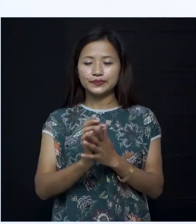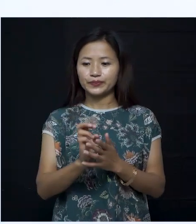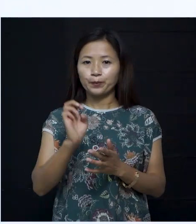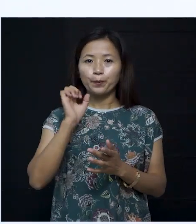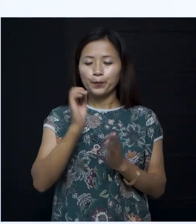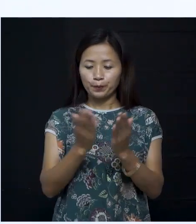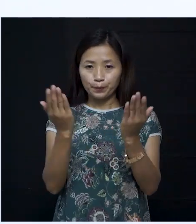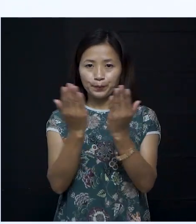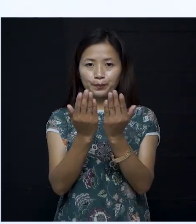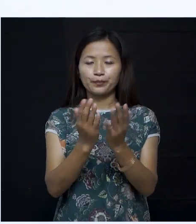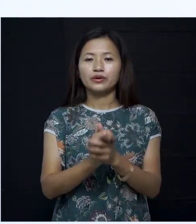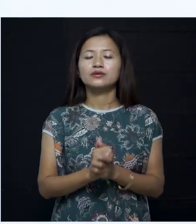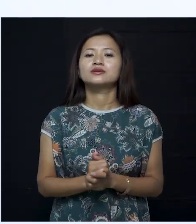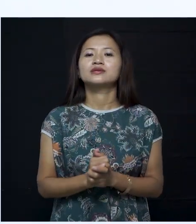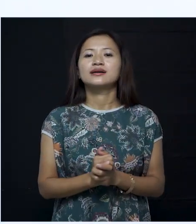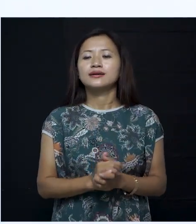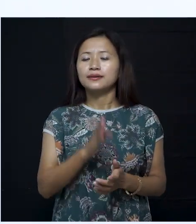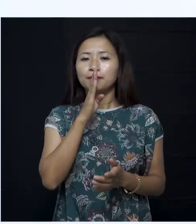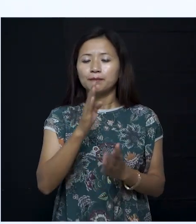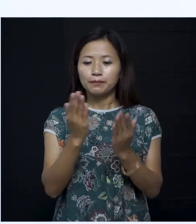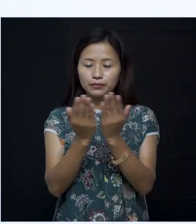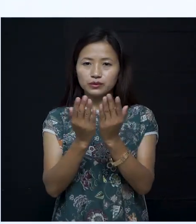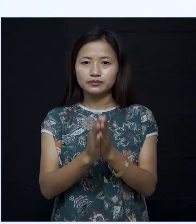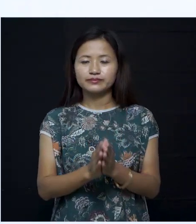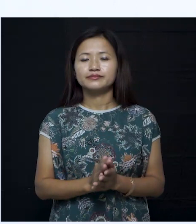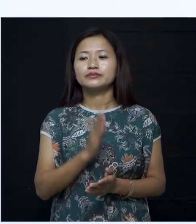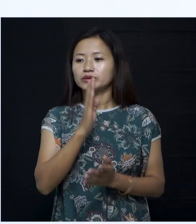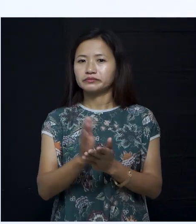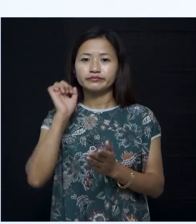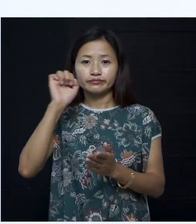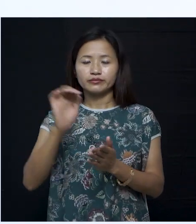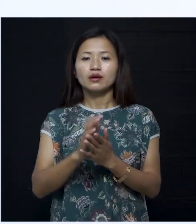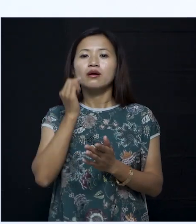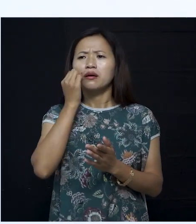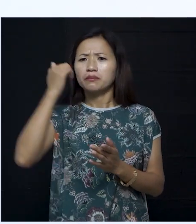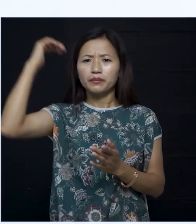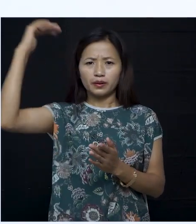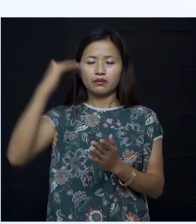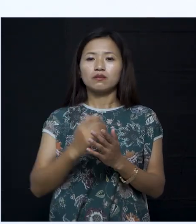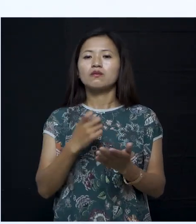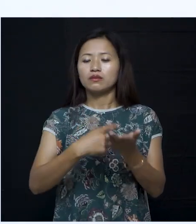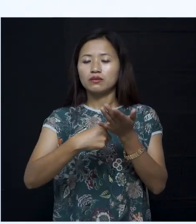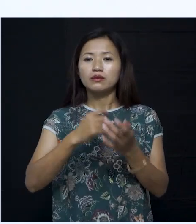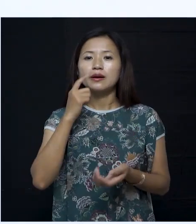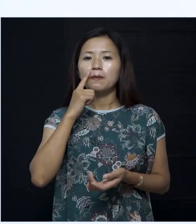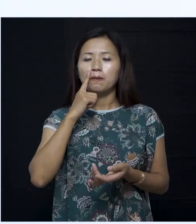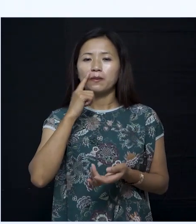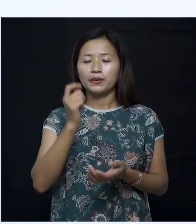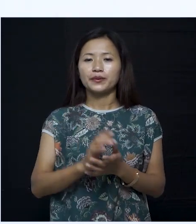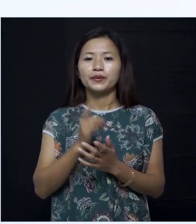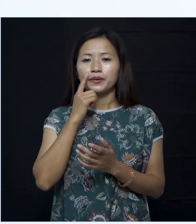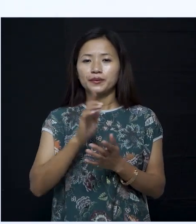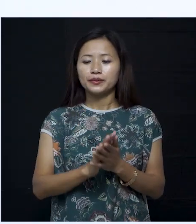his tells you that the book belongs to him. That means it belongs to a man or a boy, right? And if you